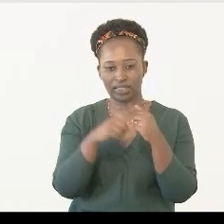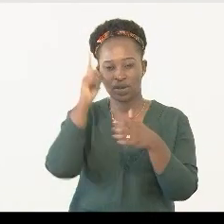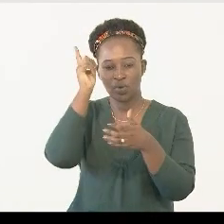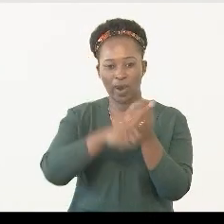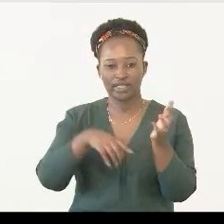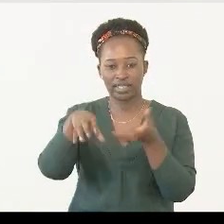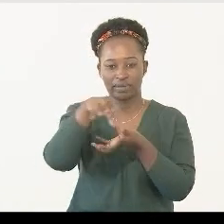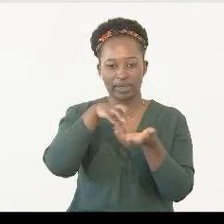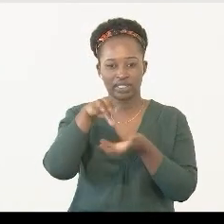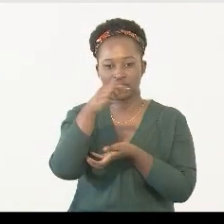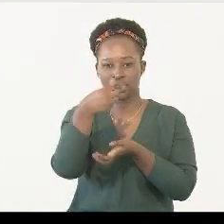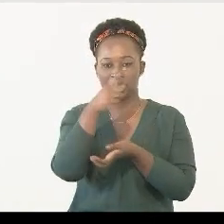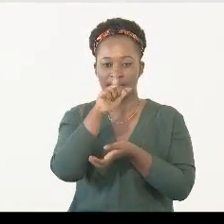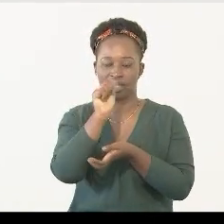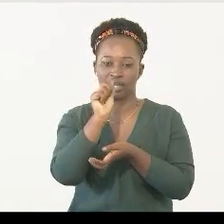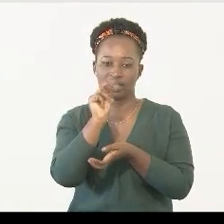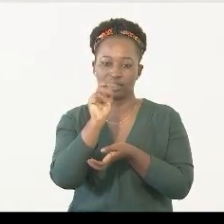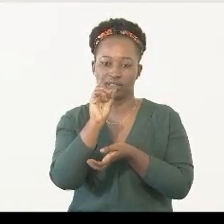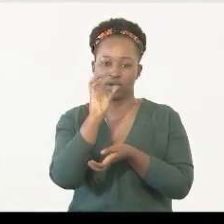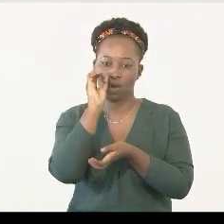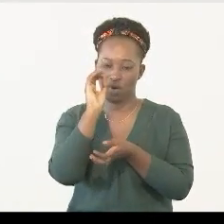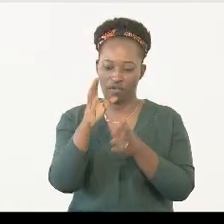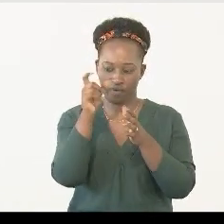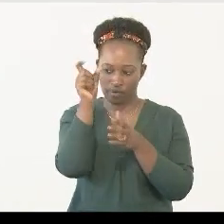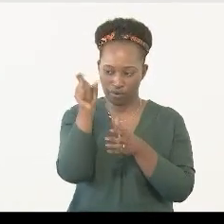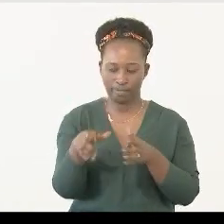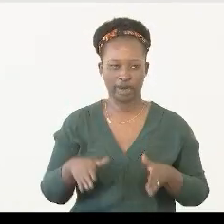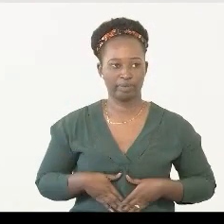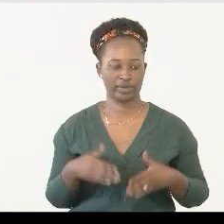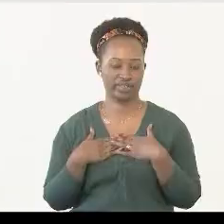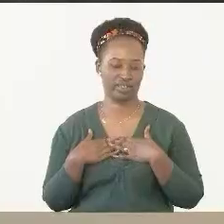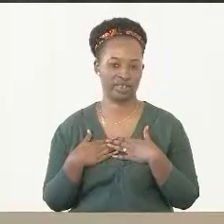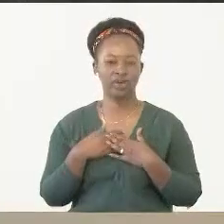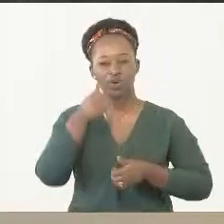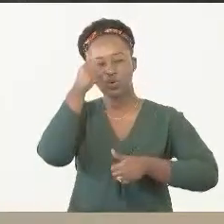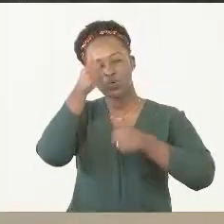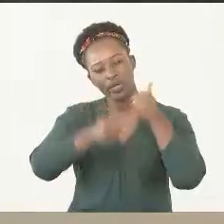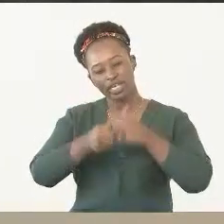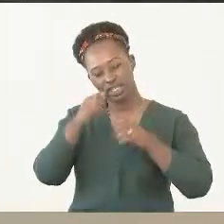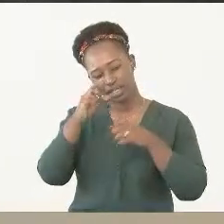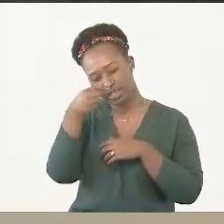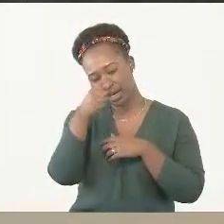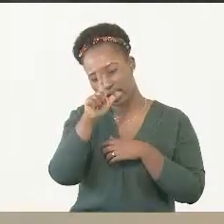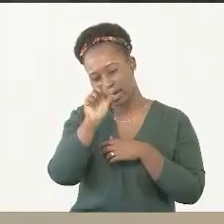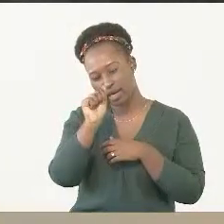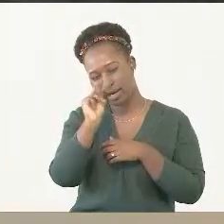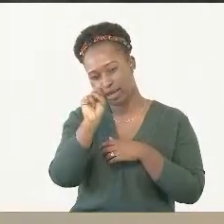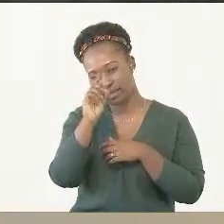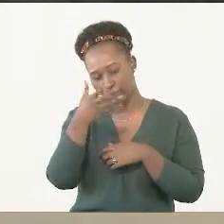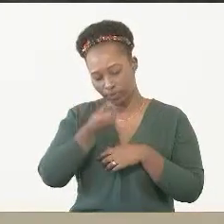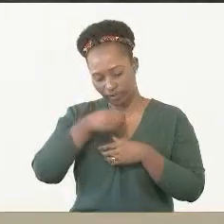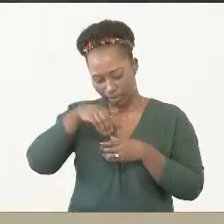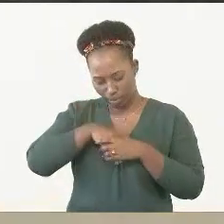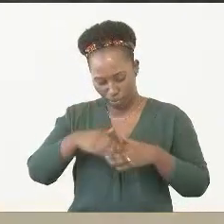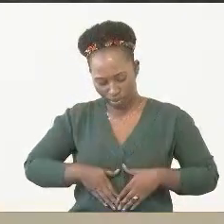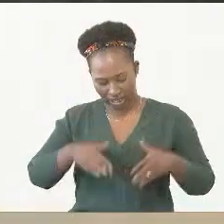mixed gland of the human body? Which gland do we have in our body? We call a mixed gland.